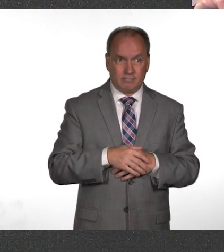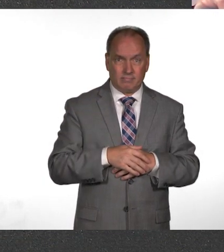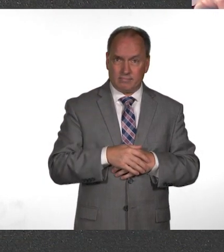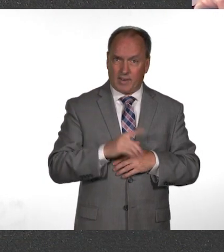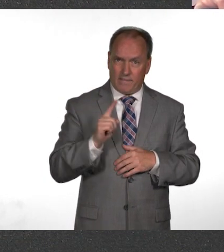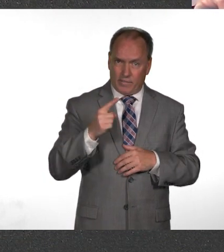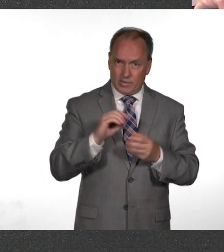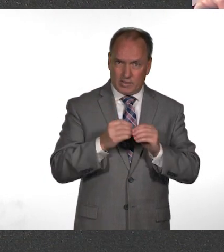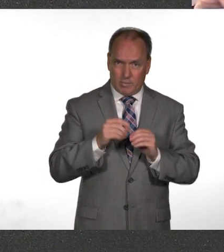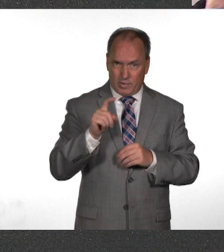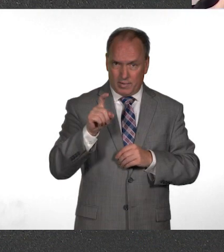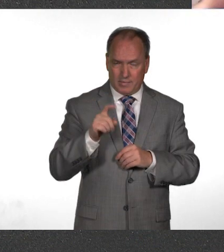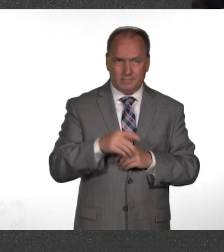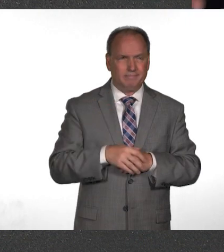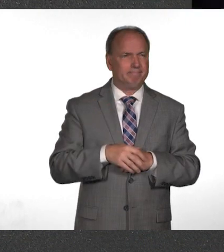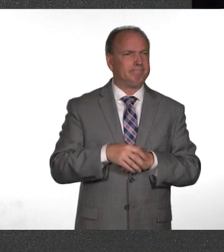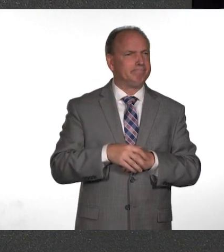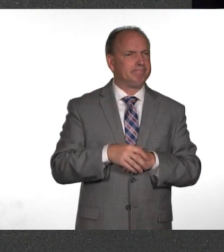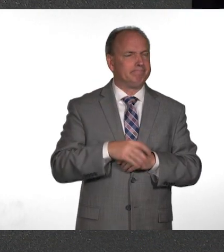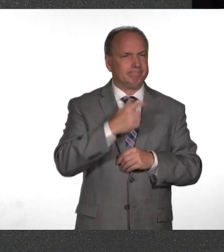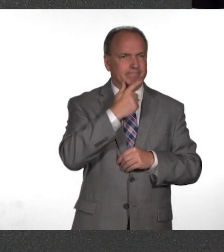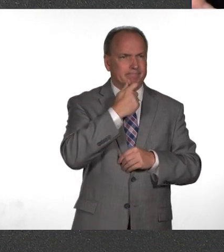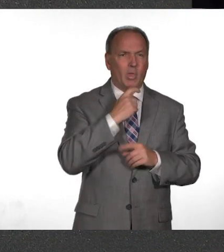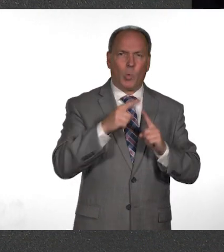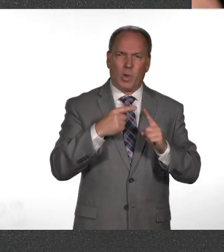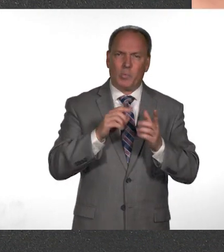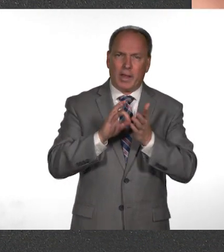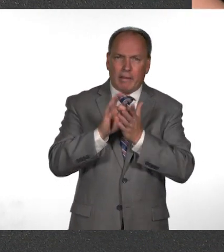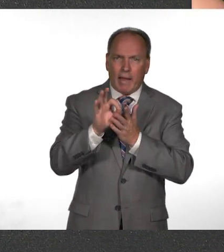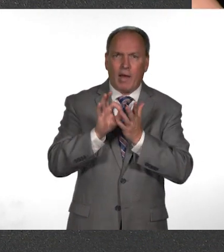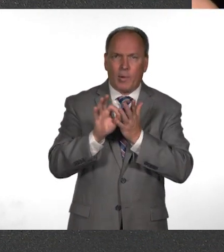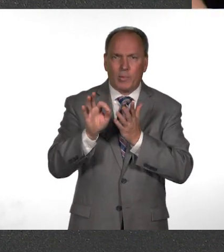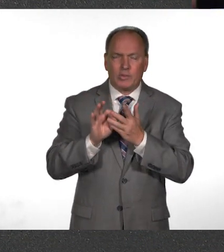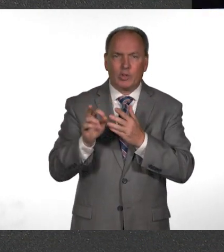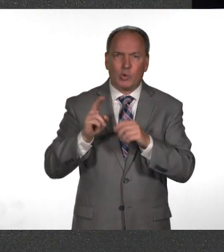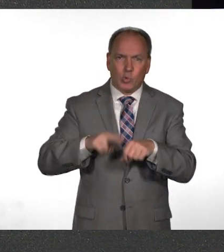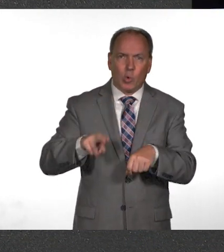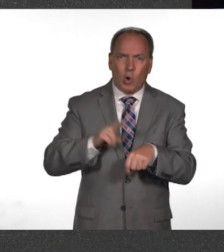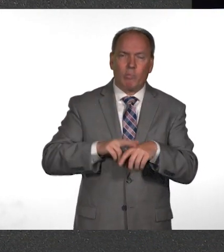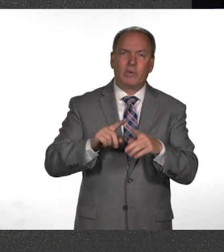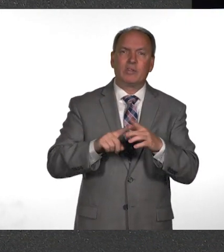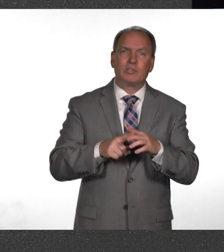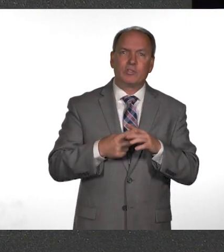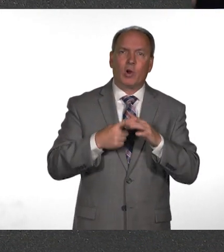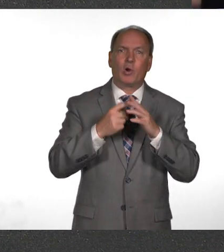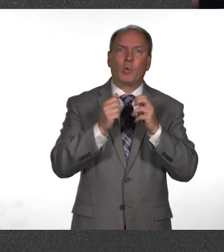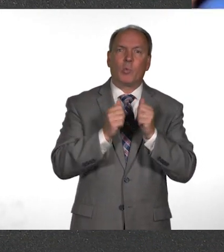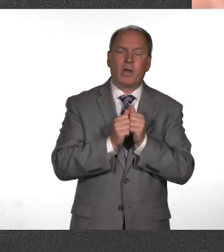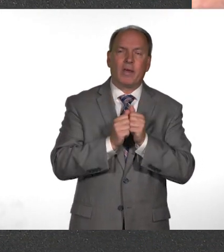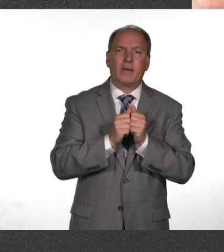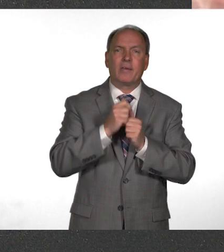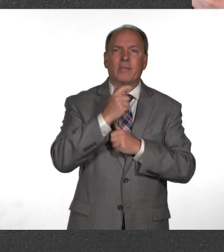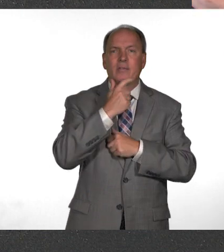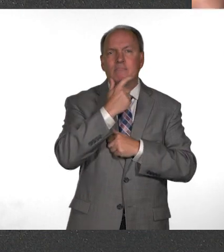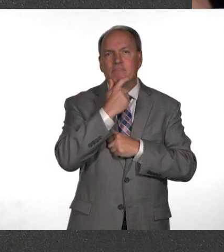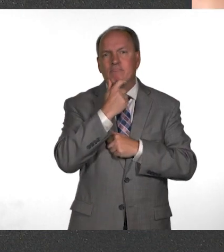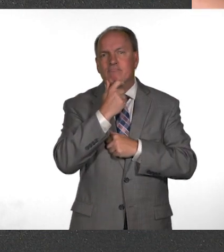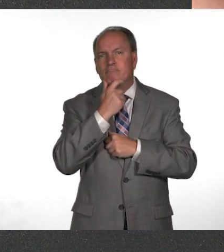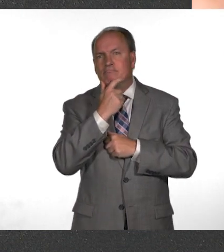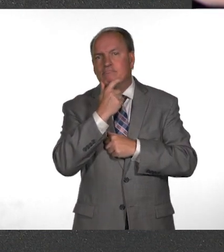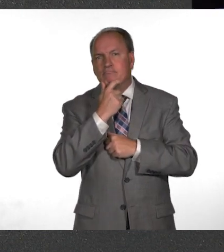the first number? When we count, normally we start with, I wonder if this could be